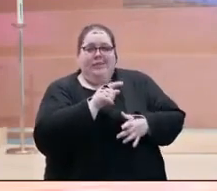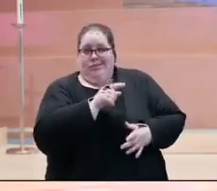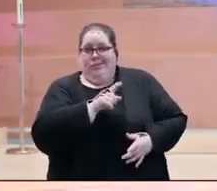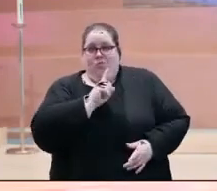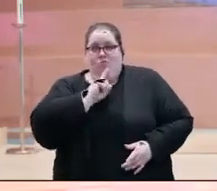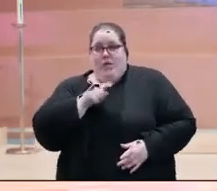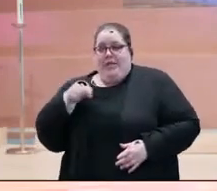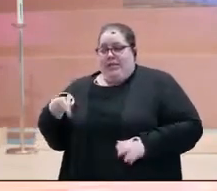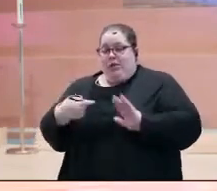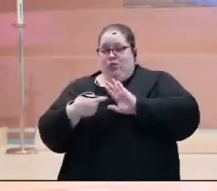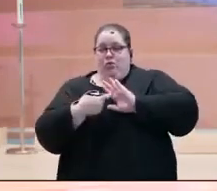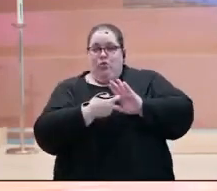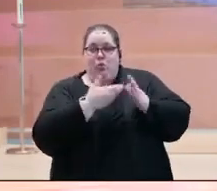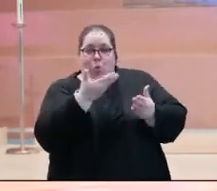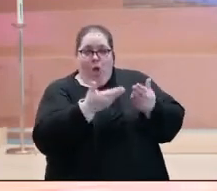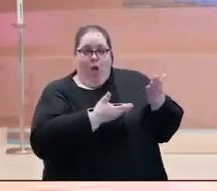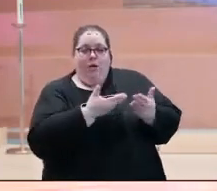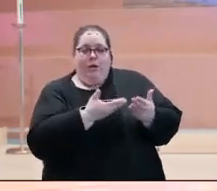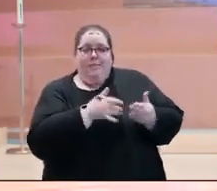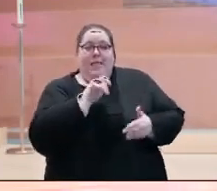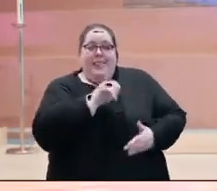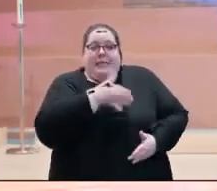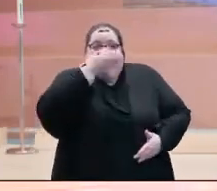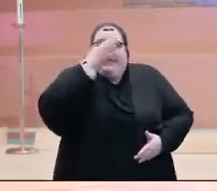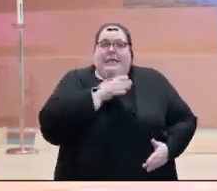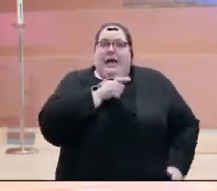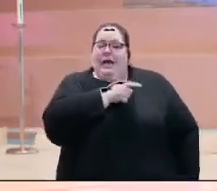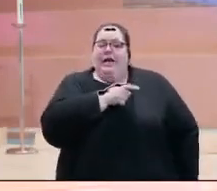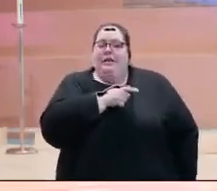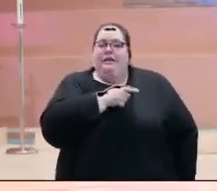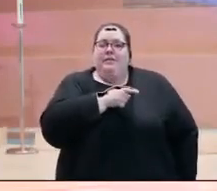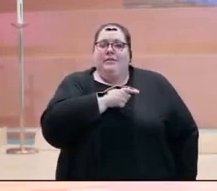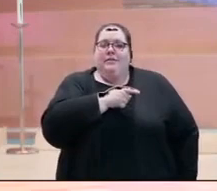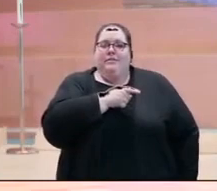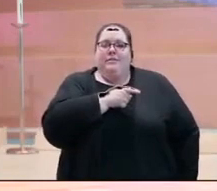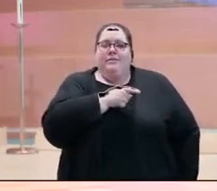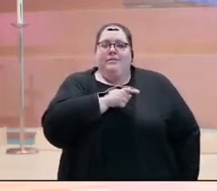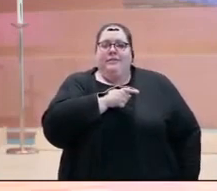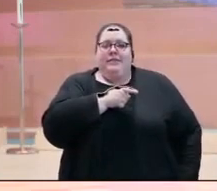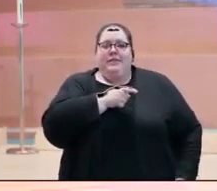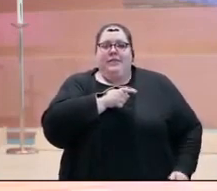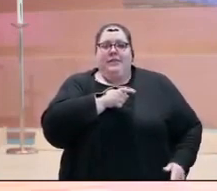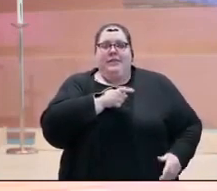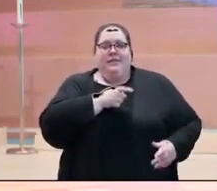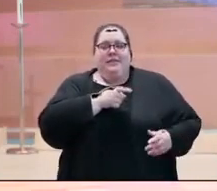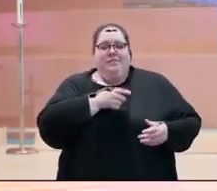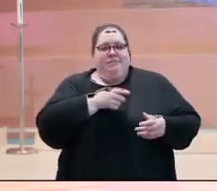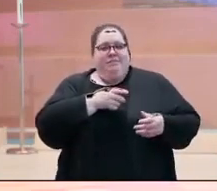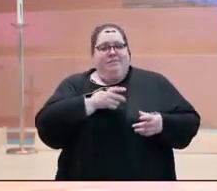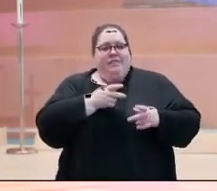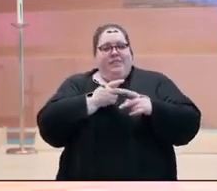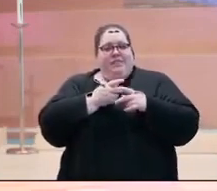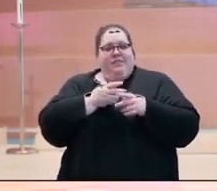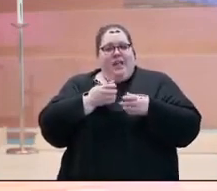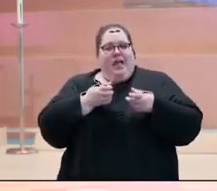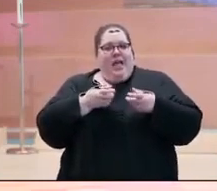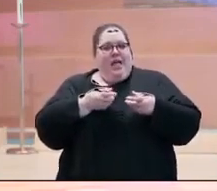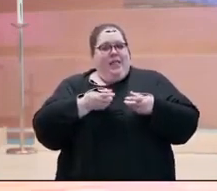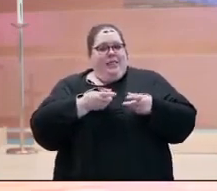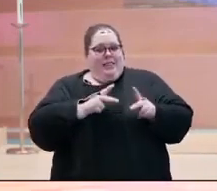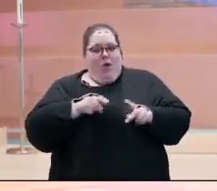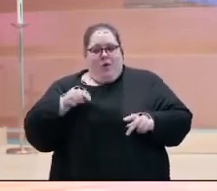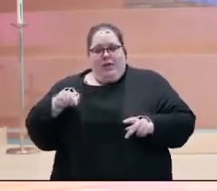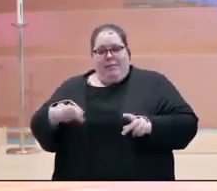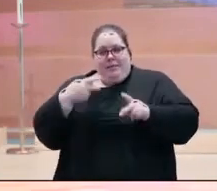is showing hospitality to. This is God putting himself in the care of Abraham, which is